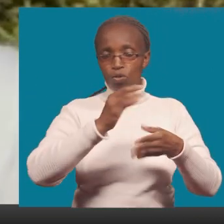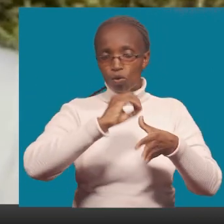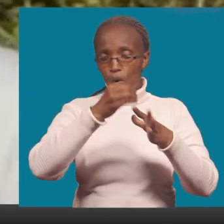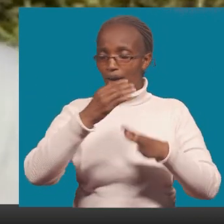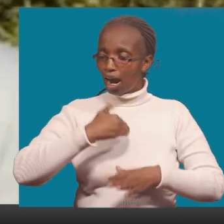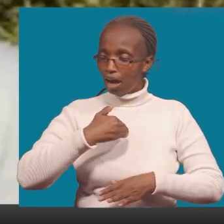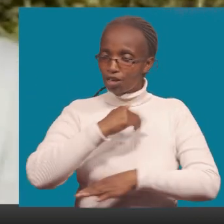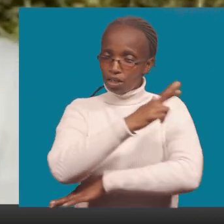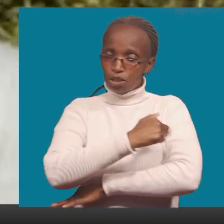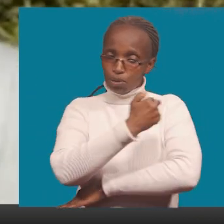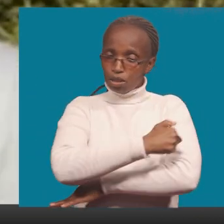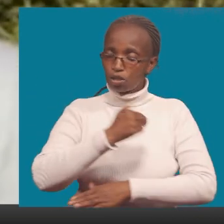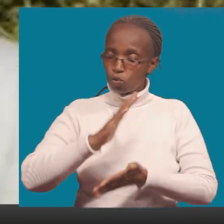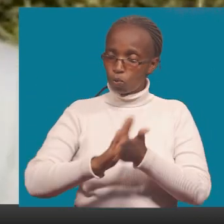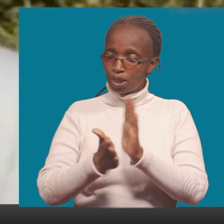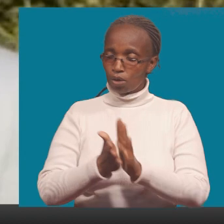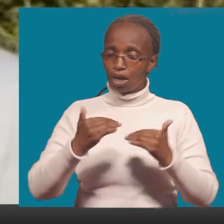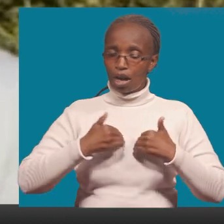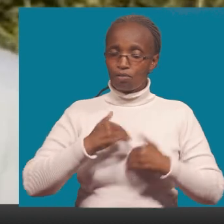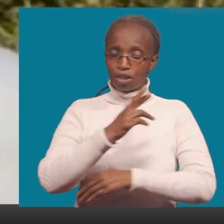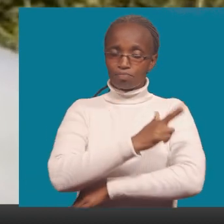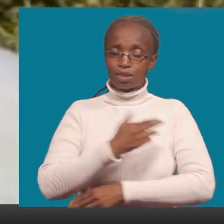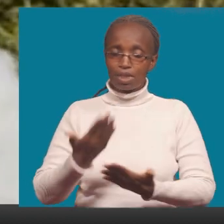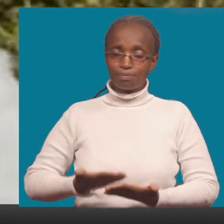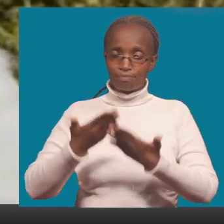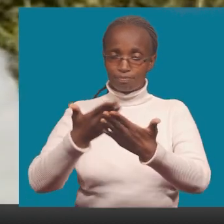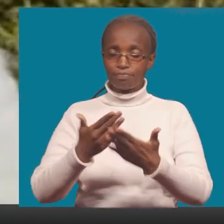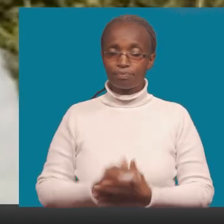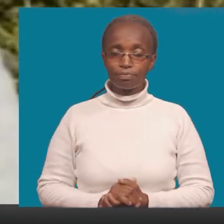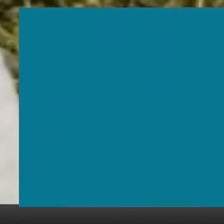continuing with constructions or putting up hospitals without ensuring service delivery.